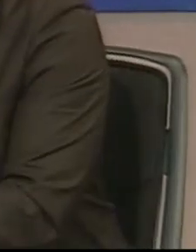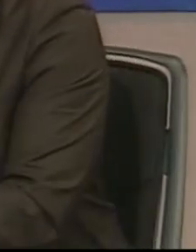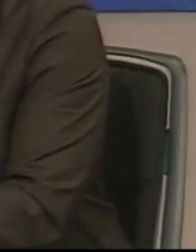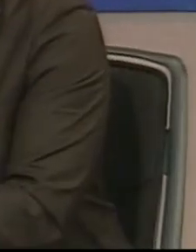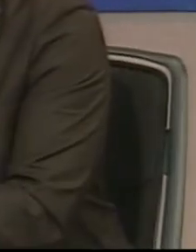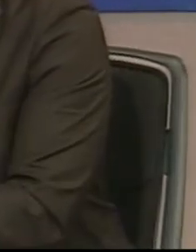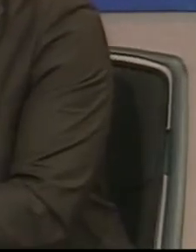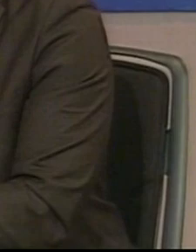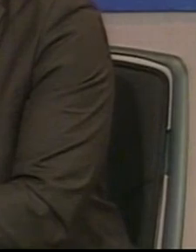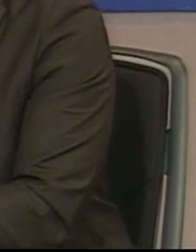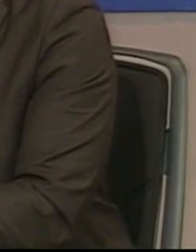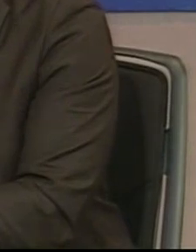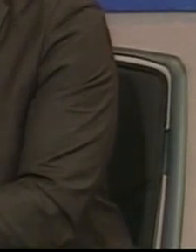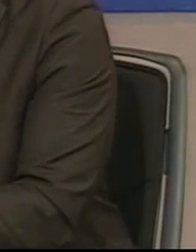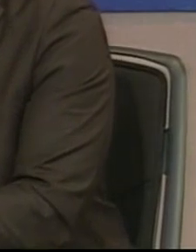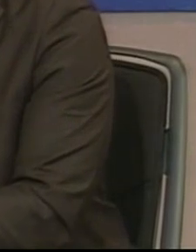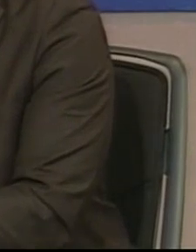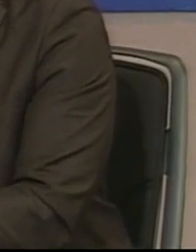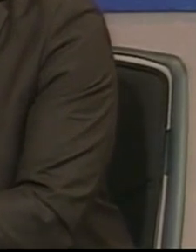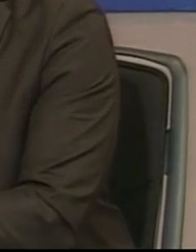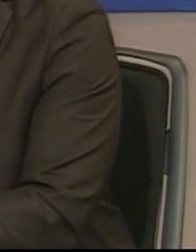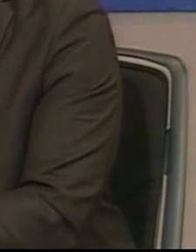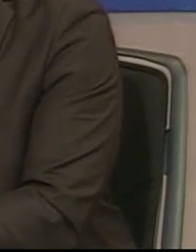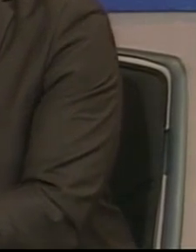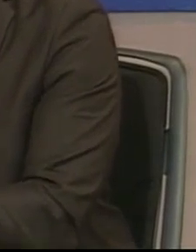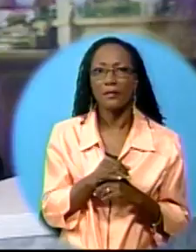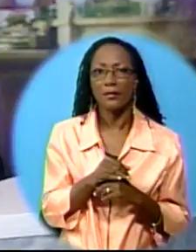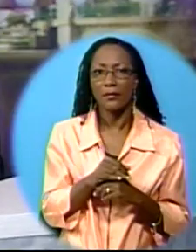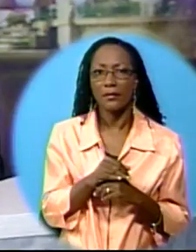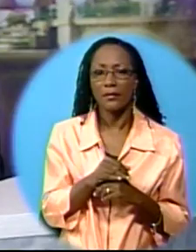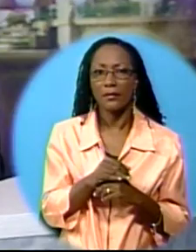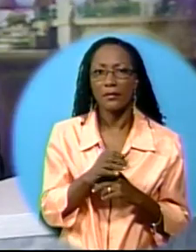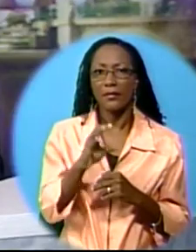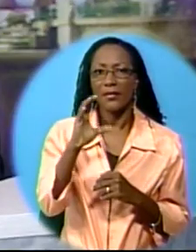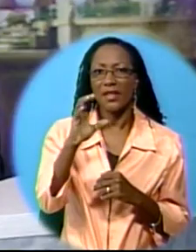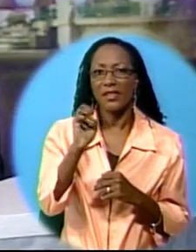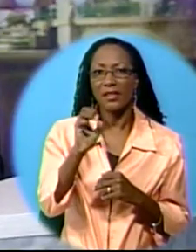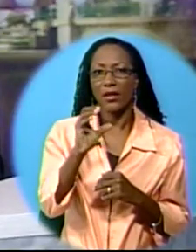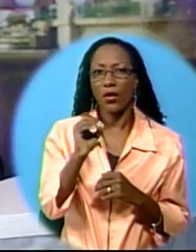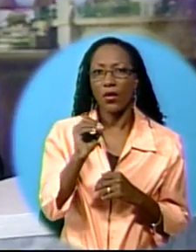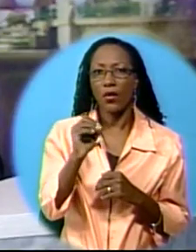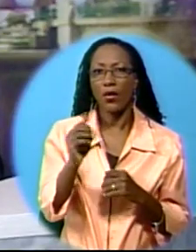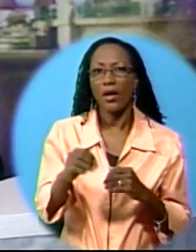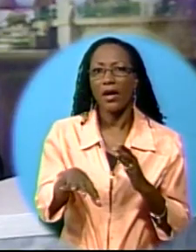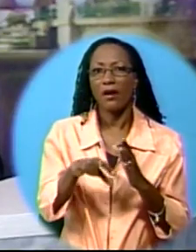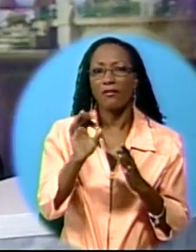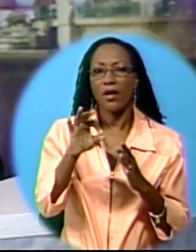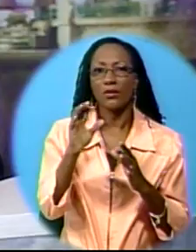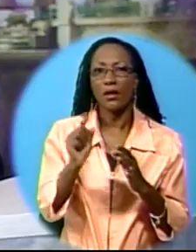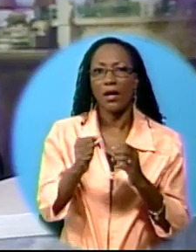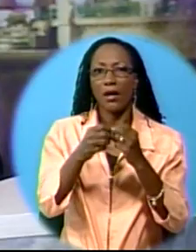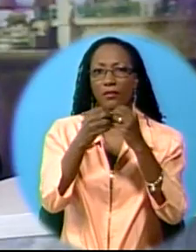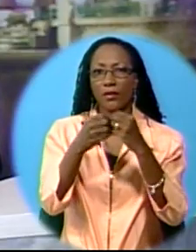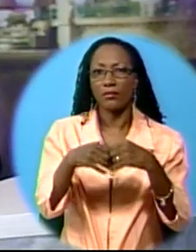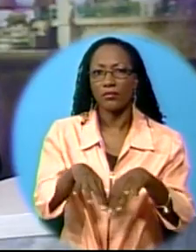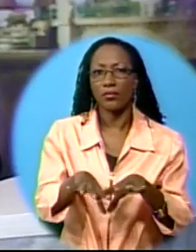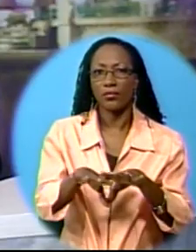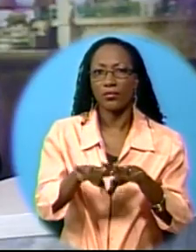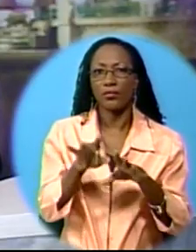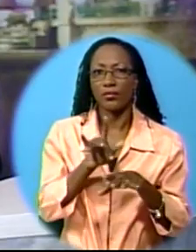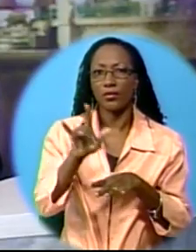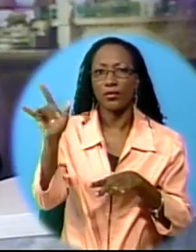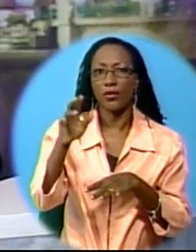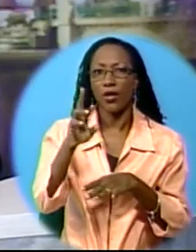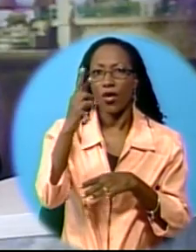in saving you from losing thousands of dollars. CEO and founder of defunct regional carrier